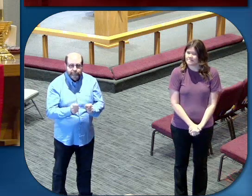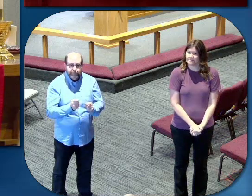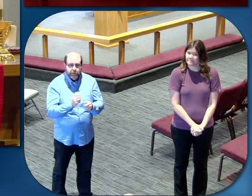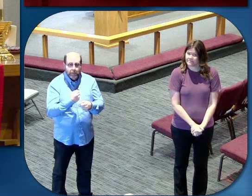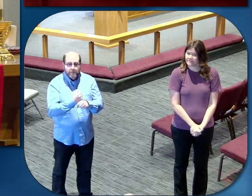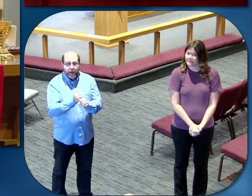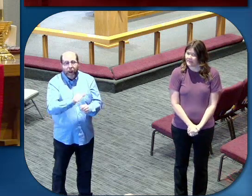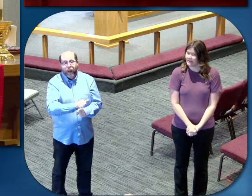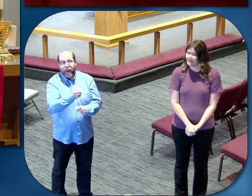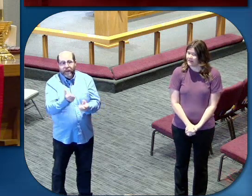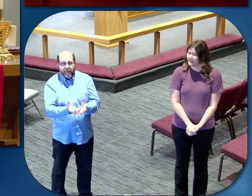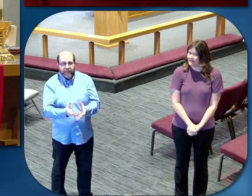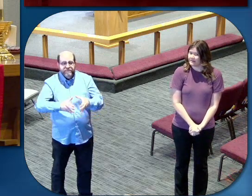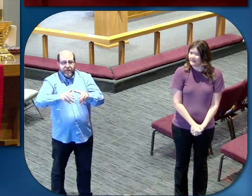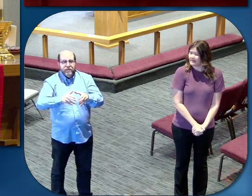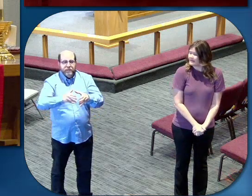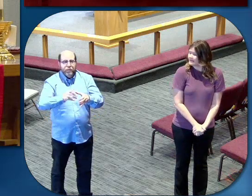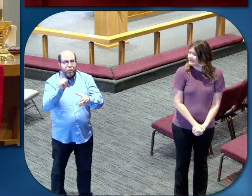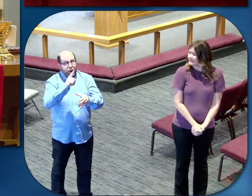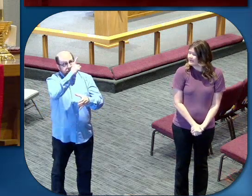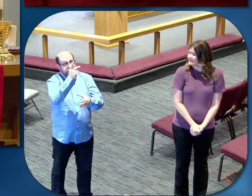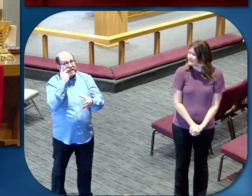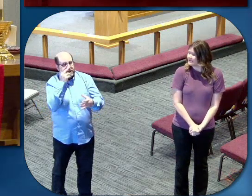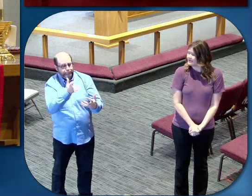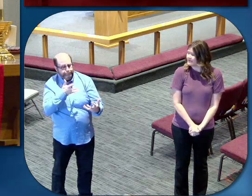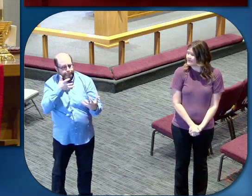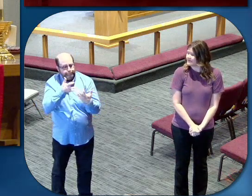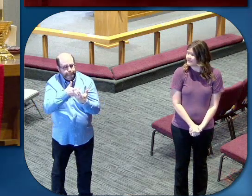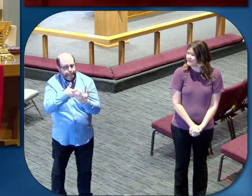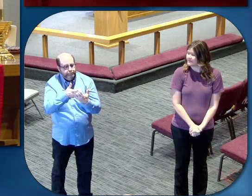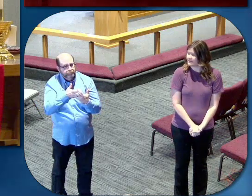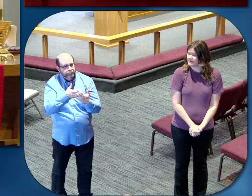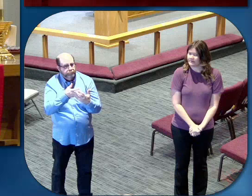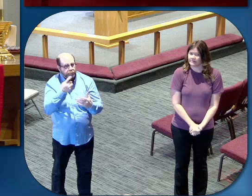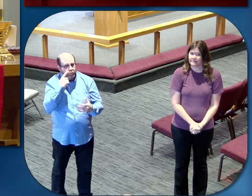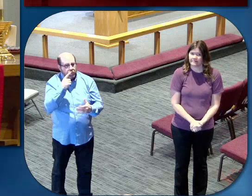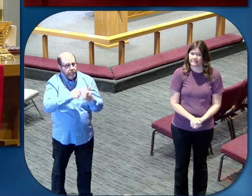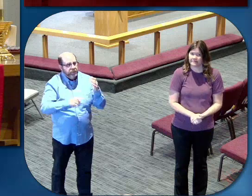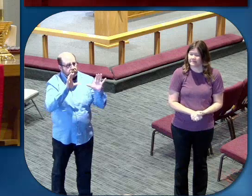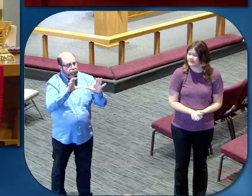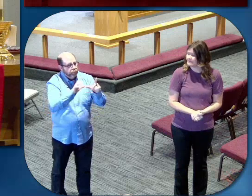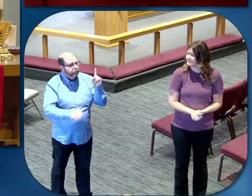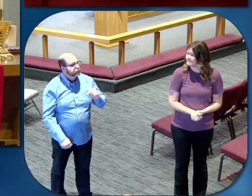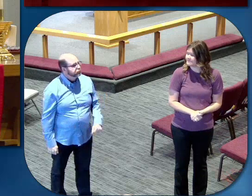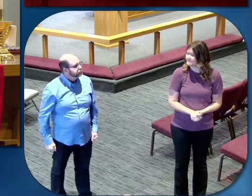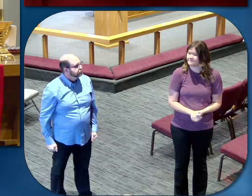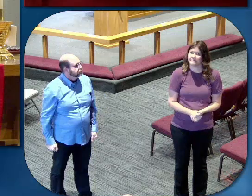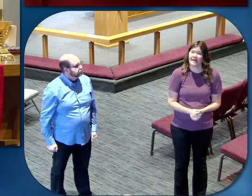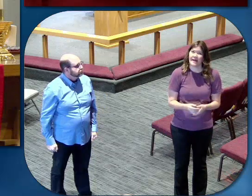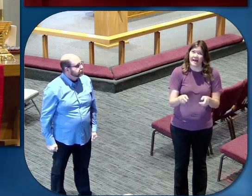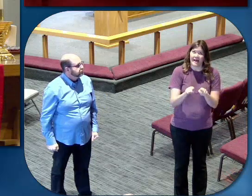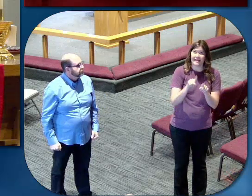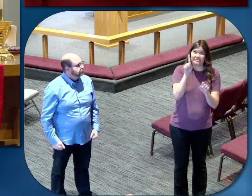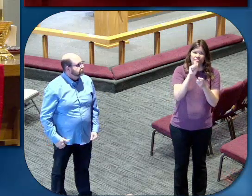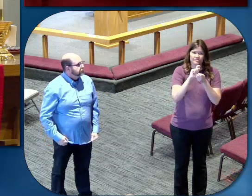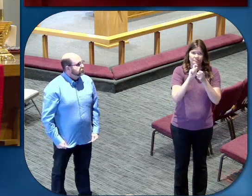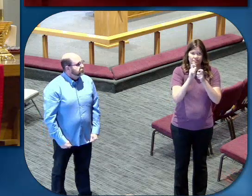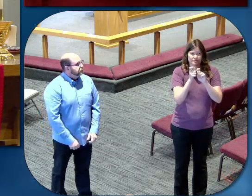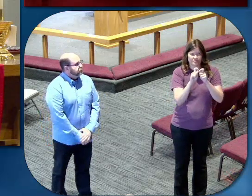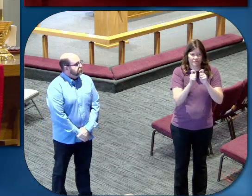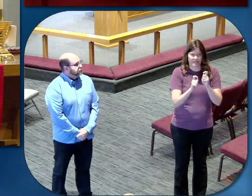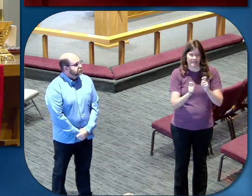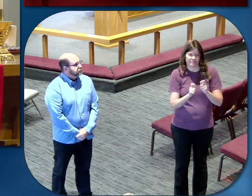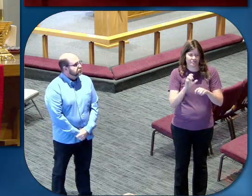another vessel, as it seemed good to the potter to do. As you are reshaped, the church,